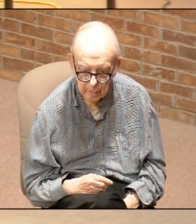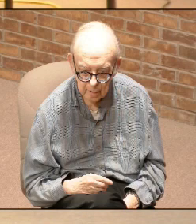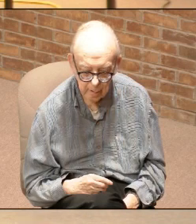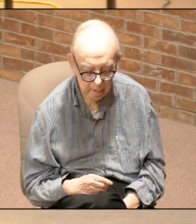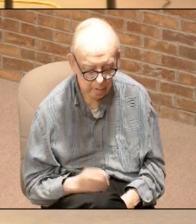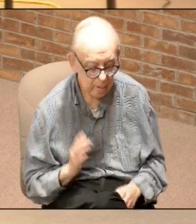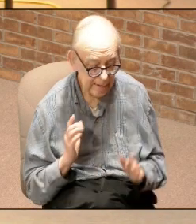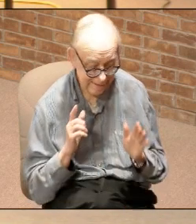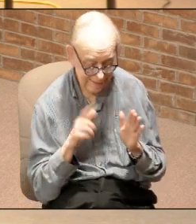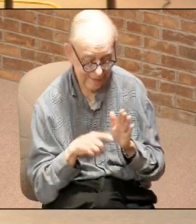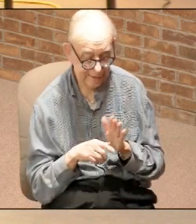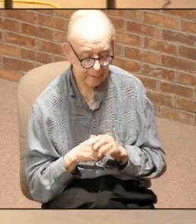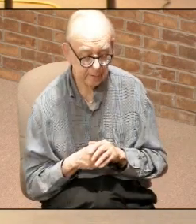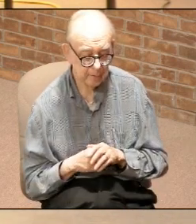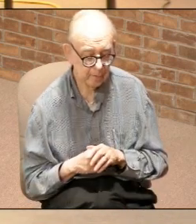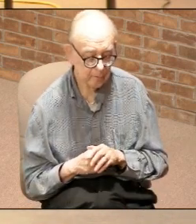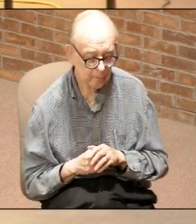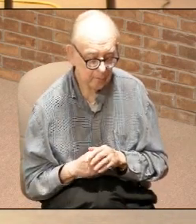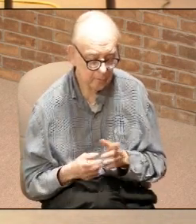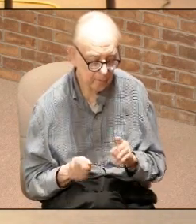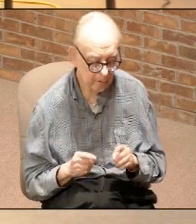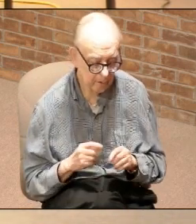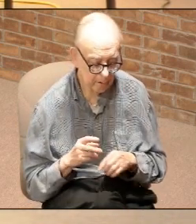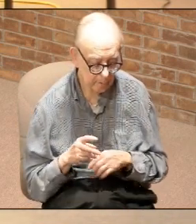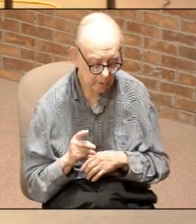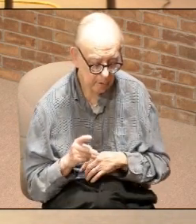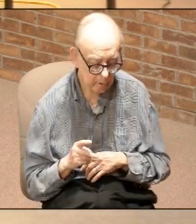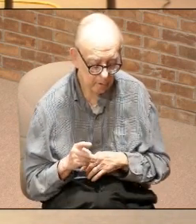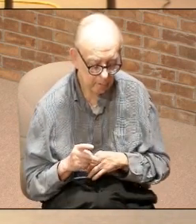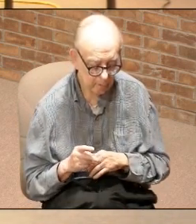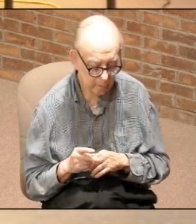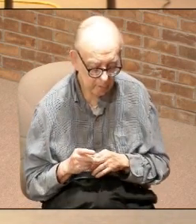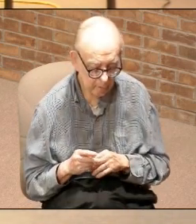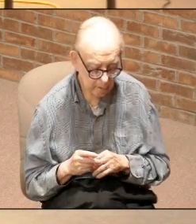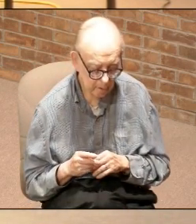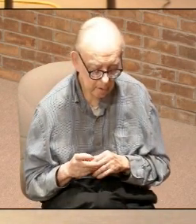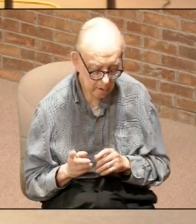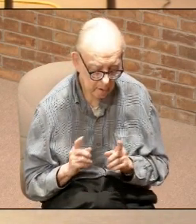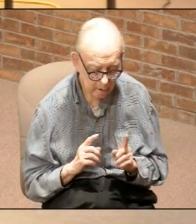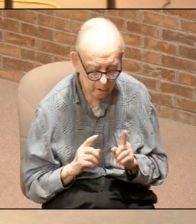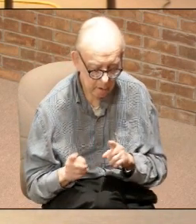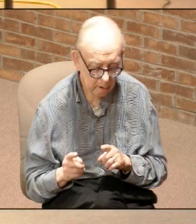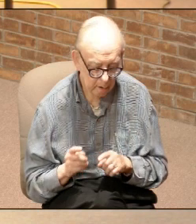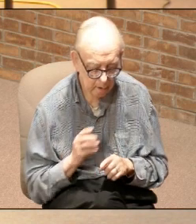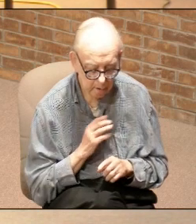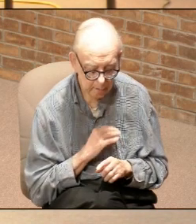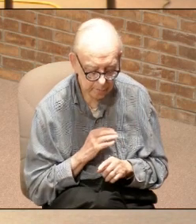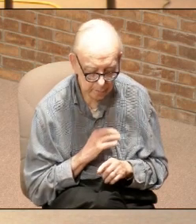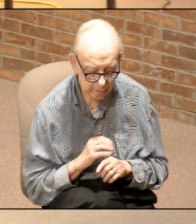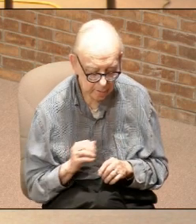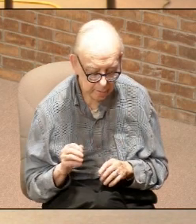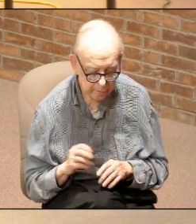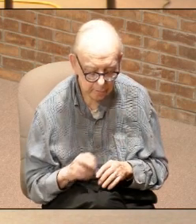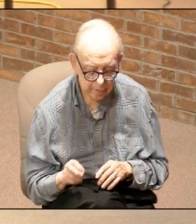and later on when paul went on his missionary journey